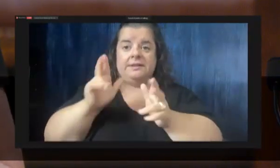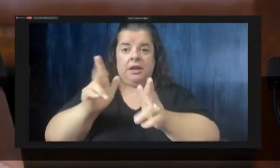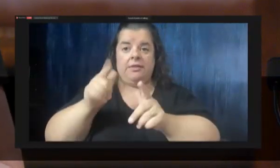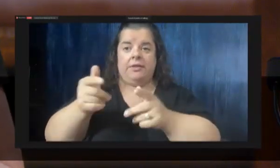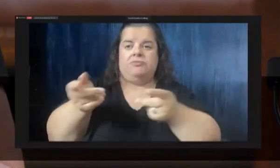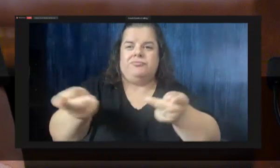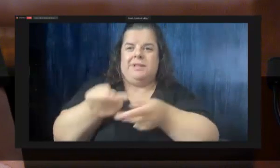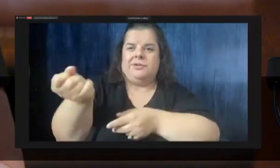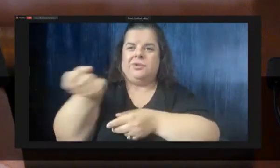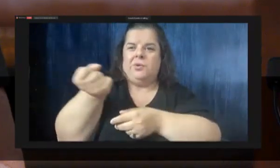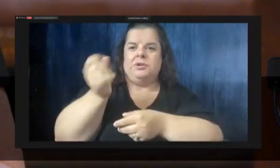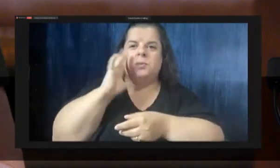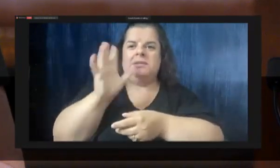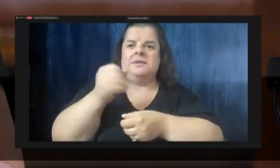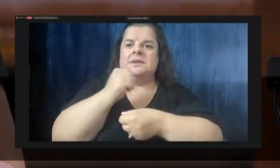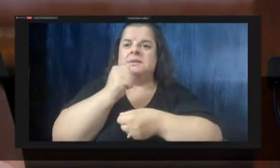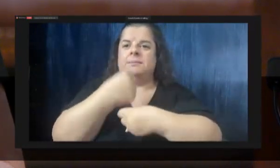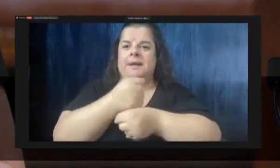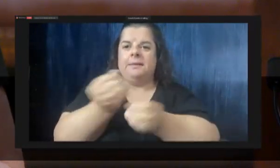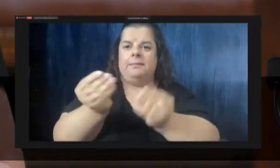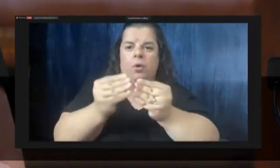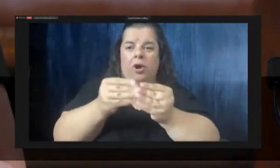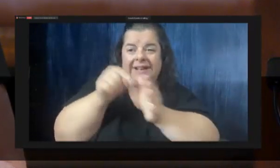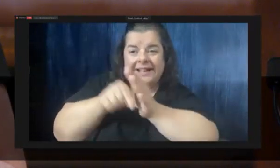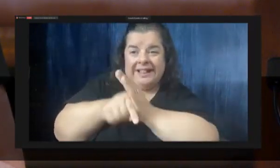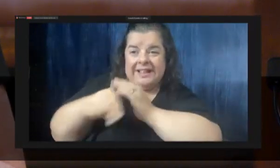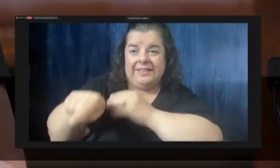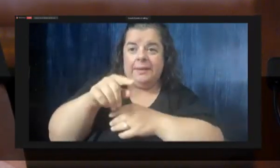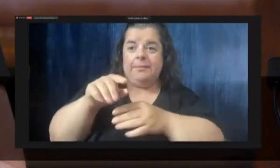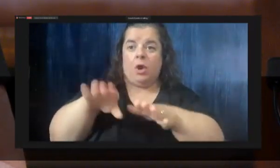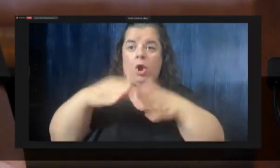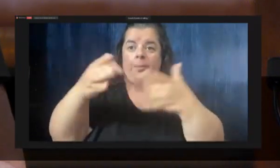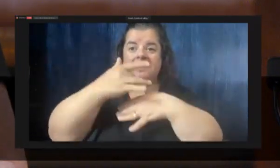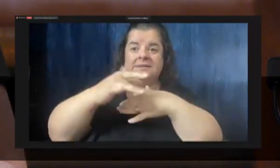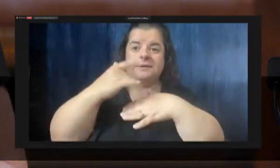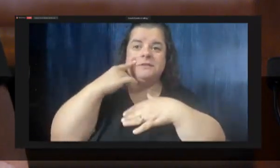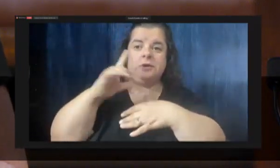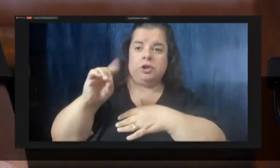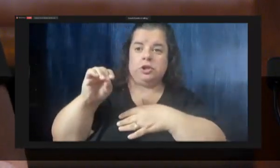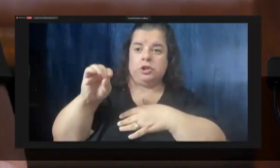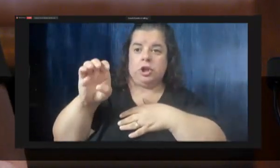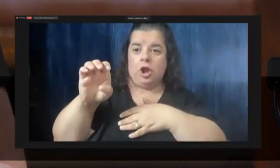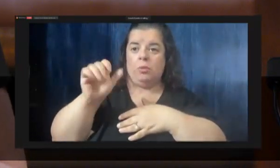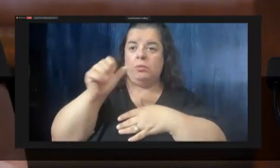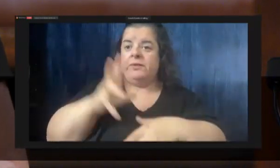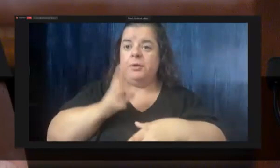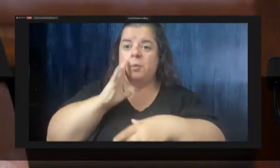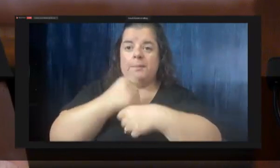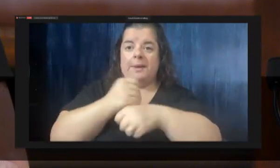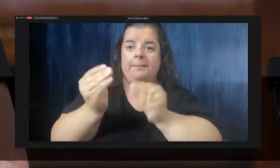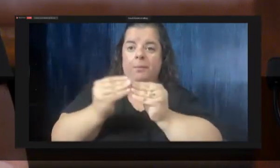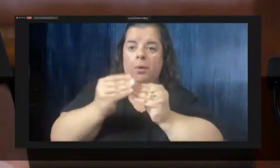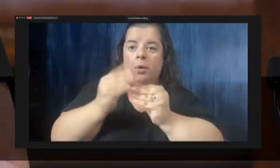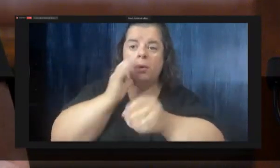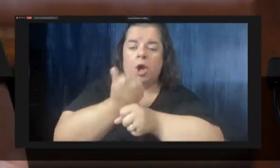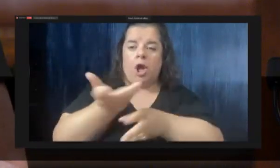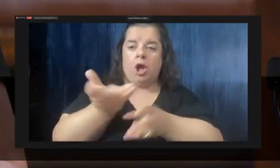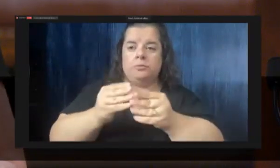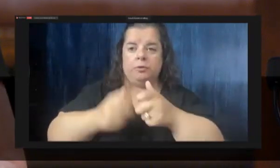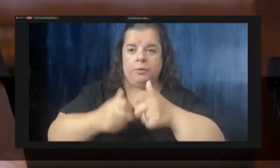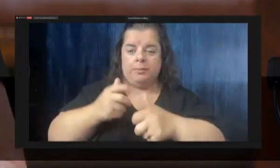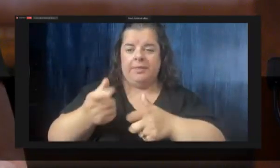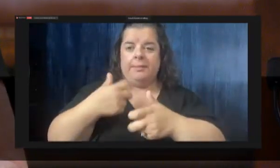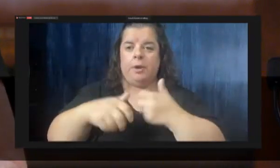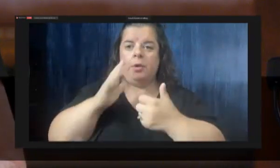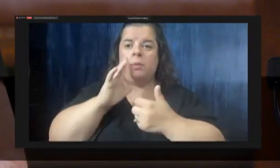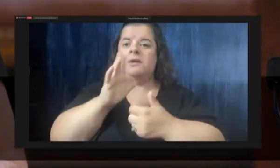not reproduce. Killing them and opening up space for does that will reproduce will cause more of a problem. The problem will never go